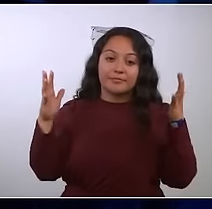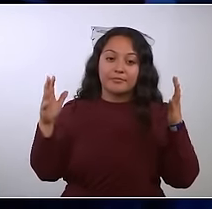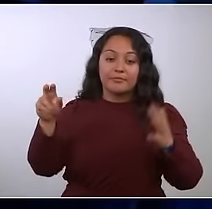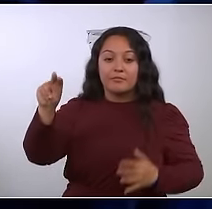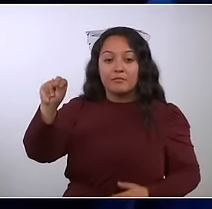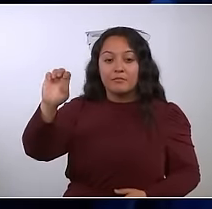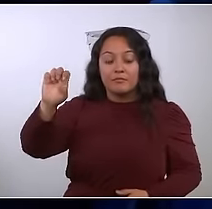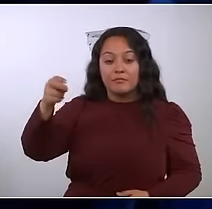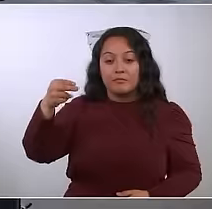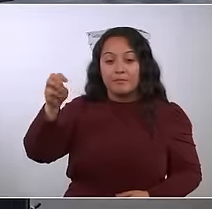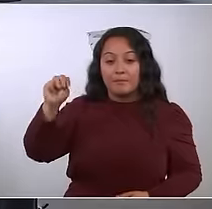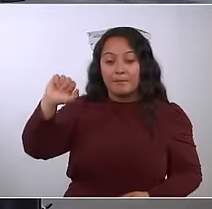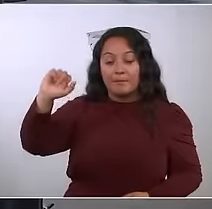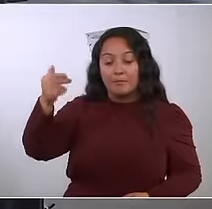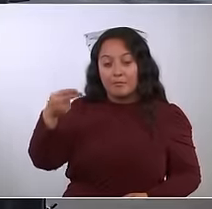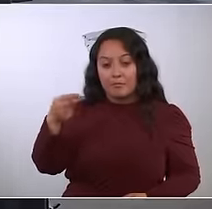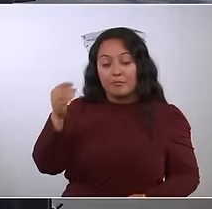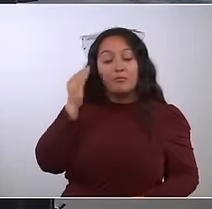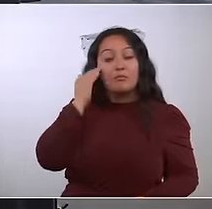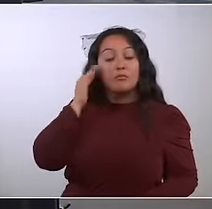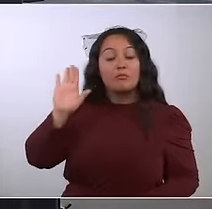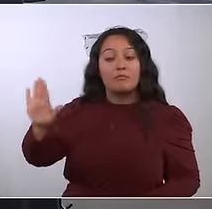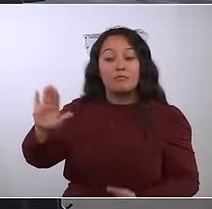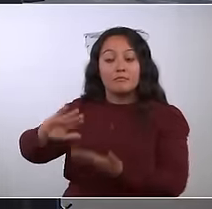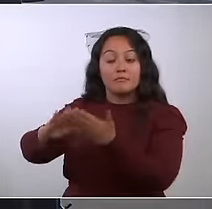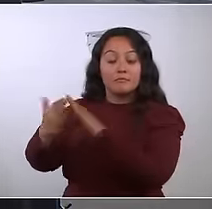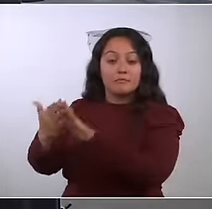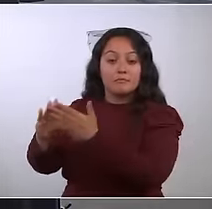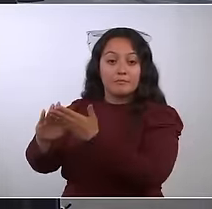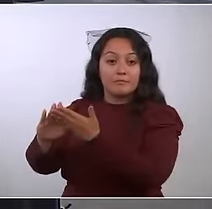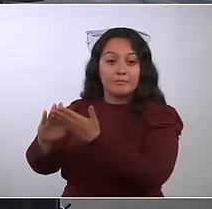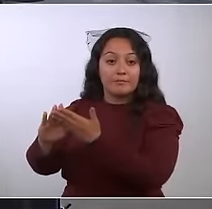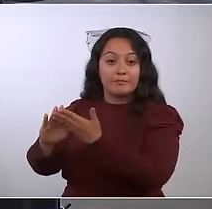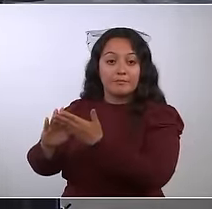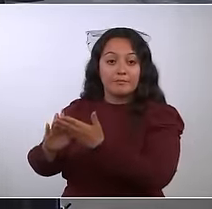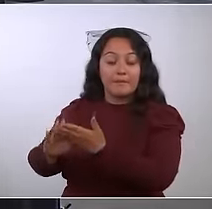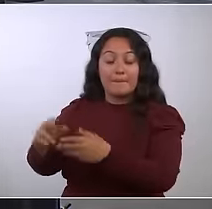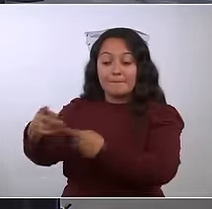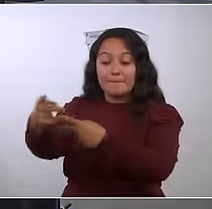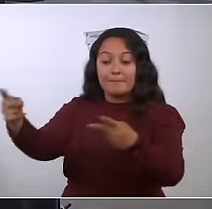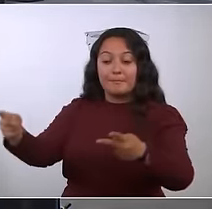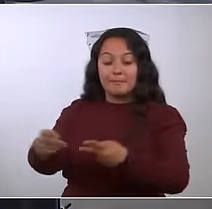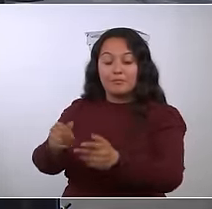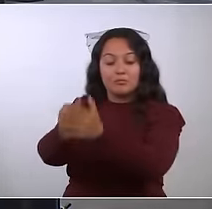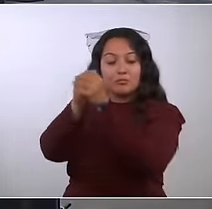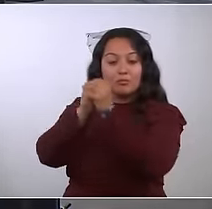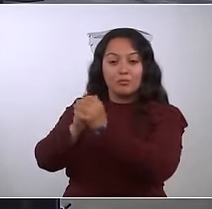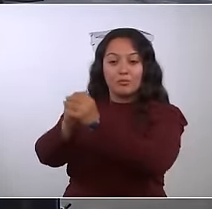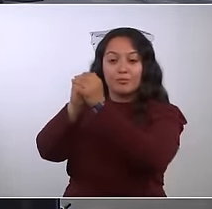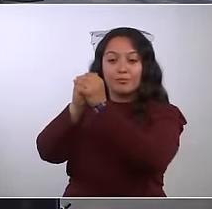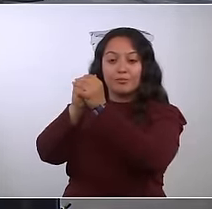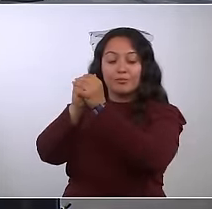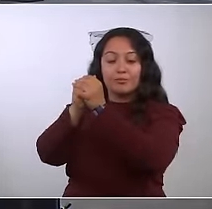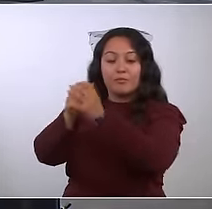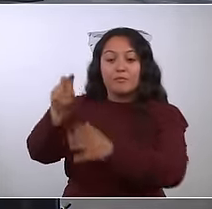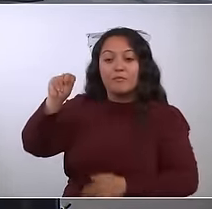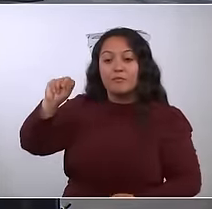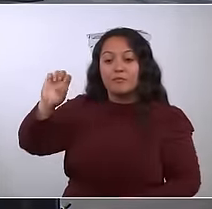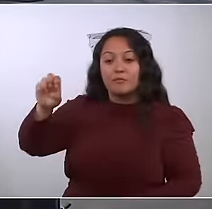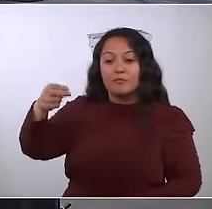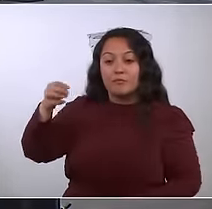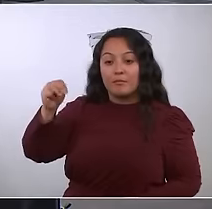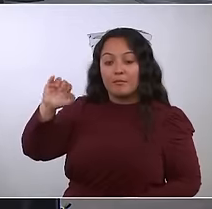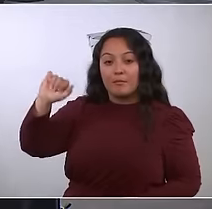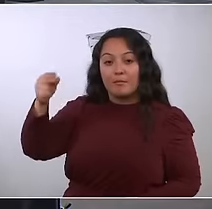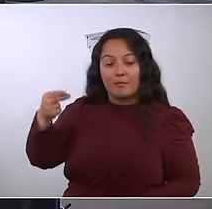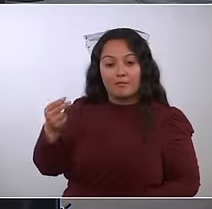Nehemiah knew that the city. Nehemiah sabía que la ciudad was a place of worship. Era un lugar de adoración. Nehemiah understood Nehemiah